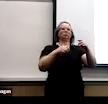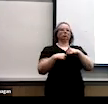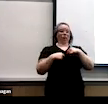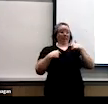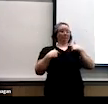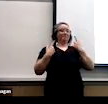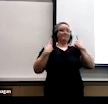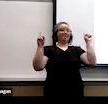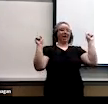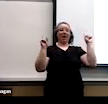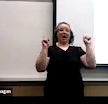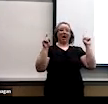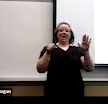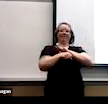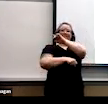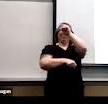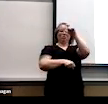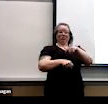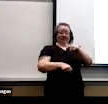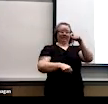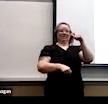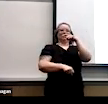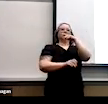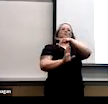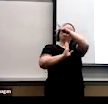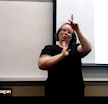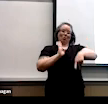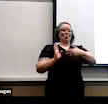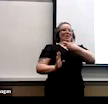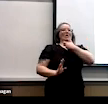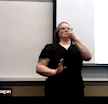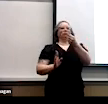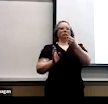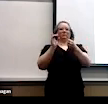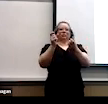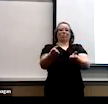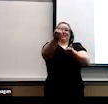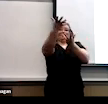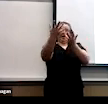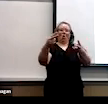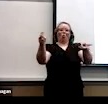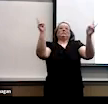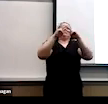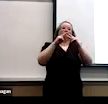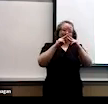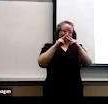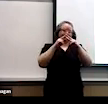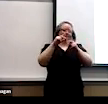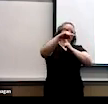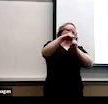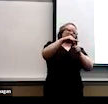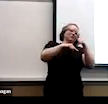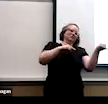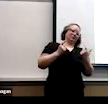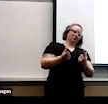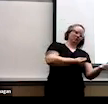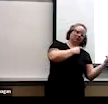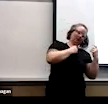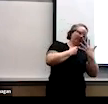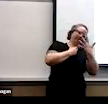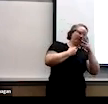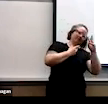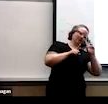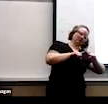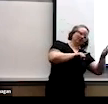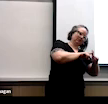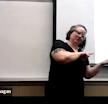have, 5 or 6 different things that I do, as you heard in my lovely introduction. And so that has really sort of moved the